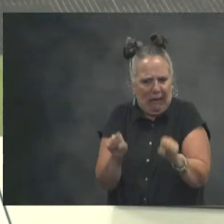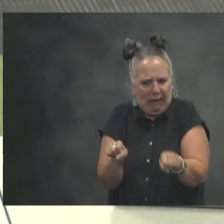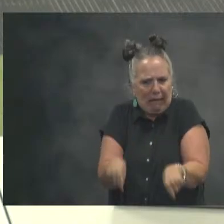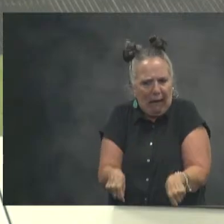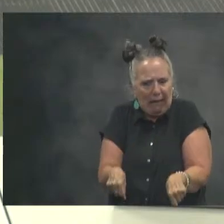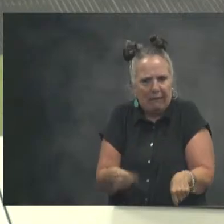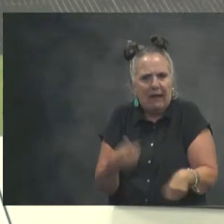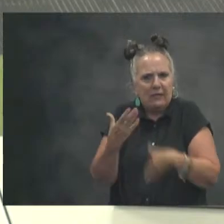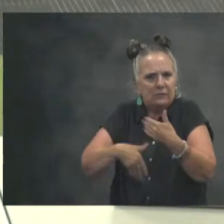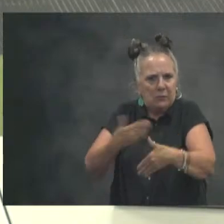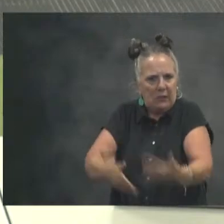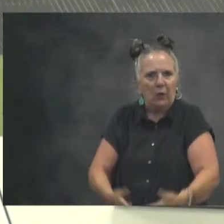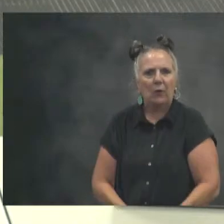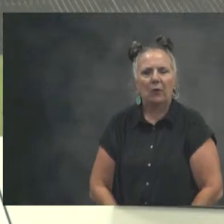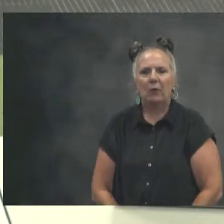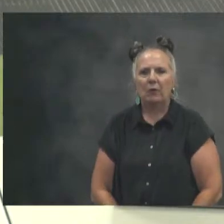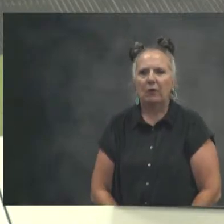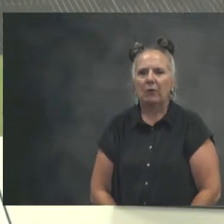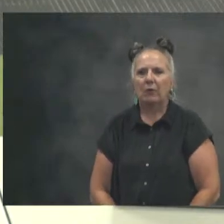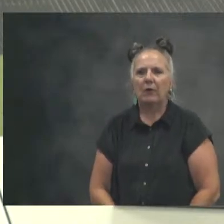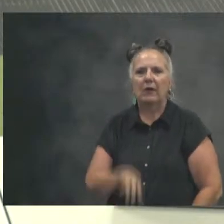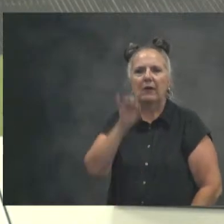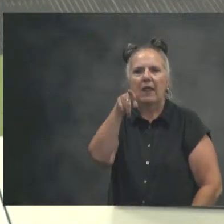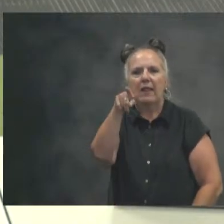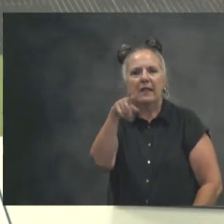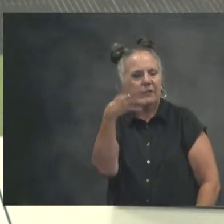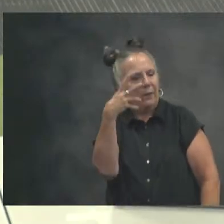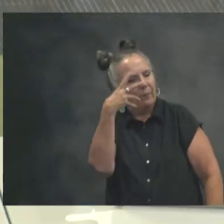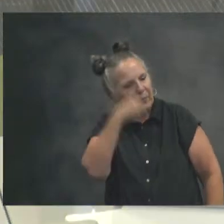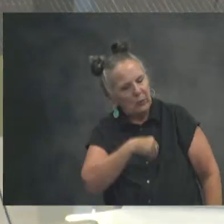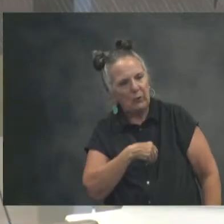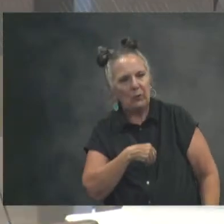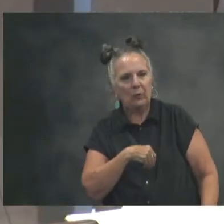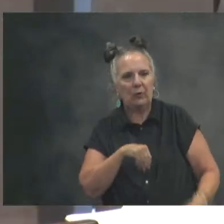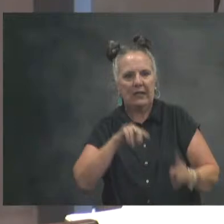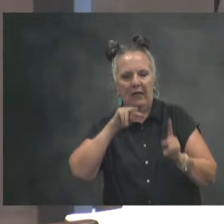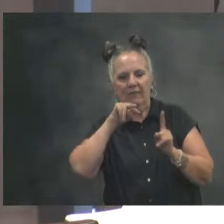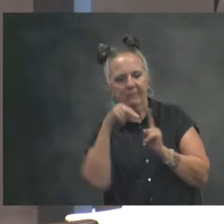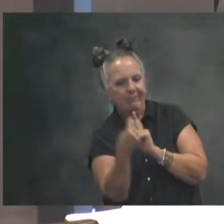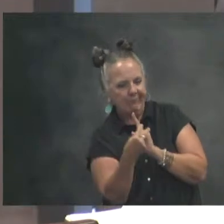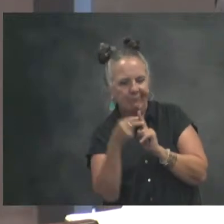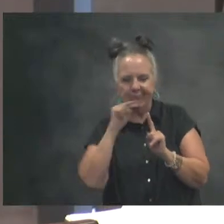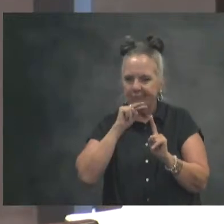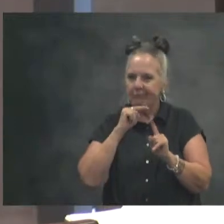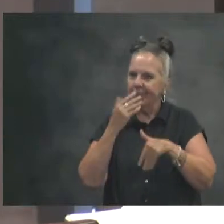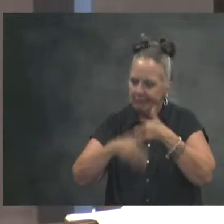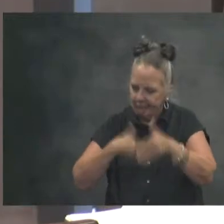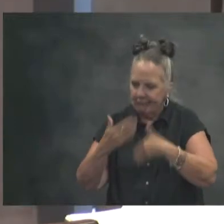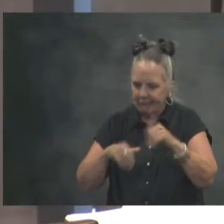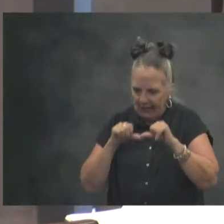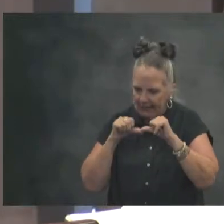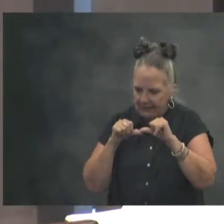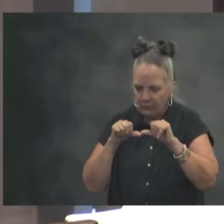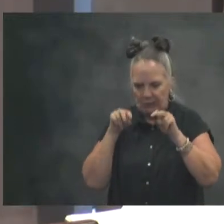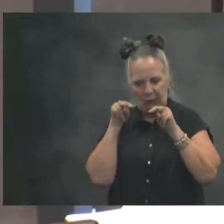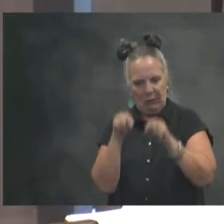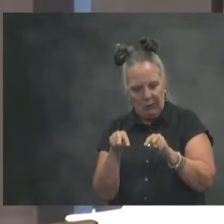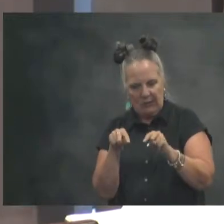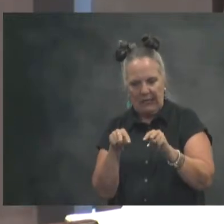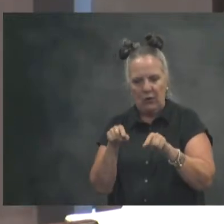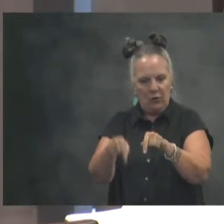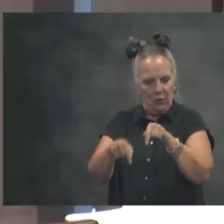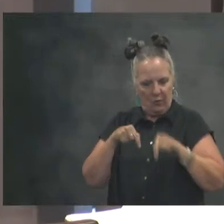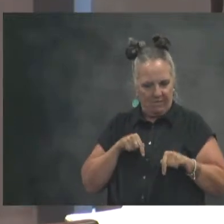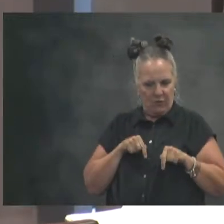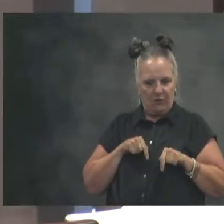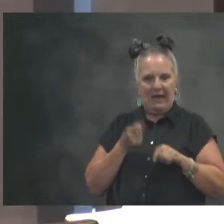those as we go. And that's the beauty of reviewing this on an ongoing basis as we have our